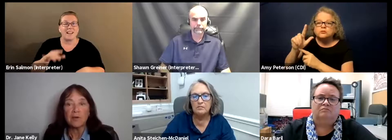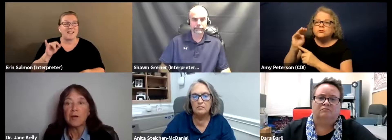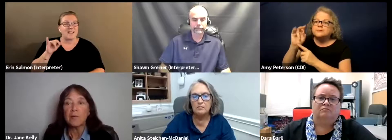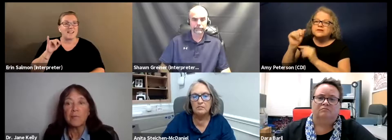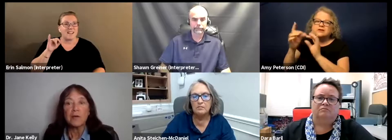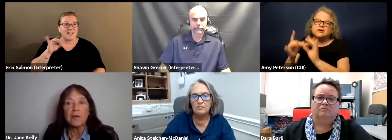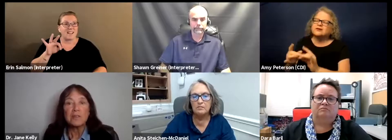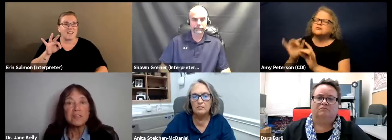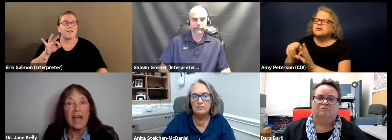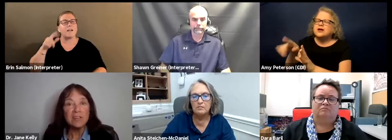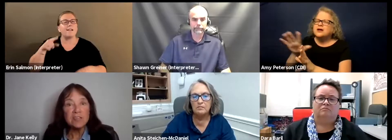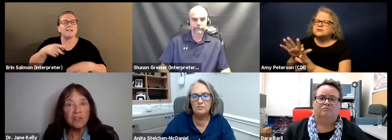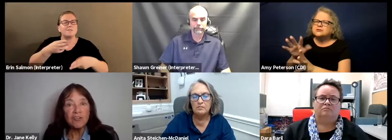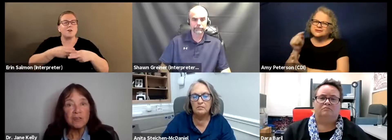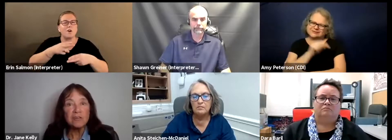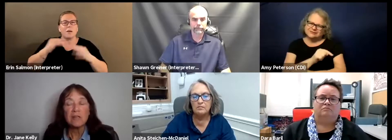have